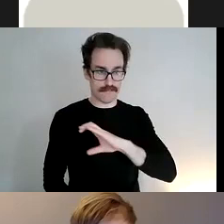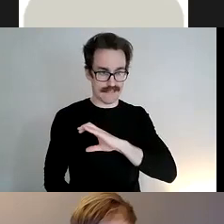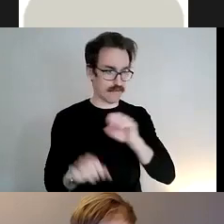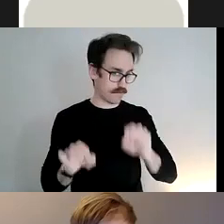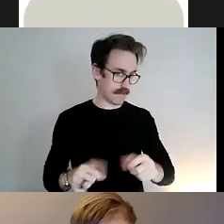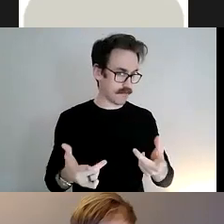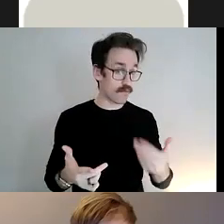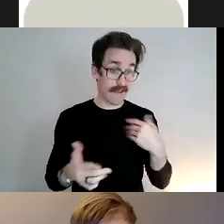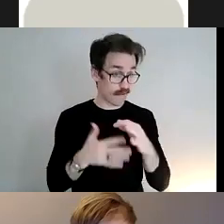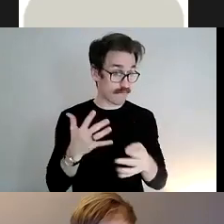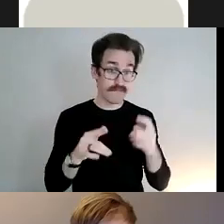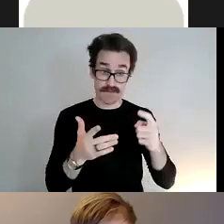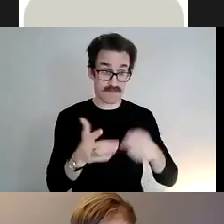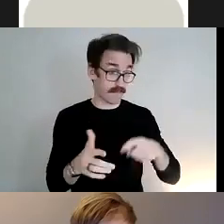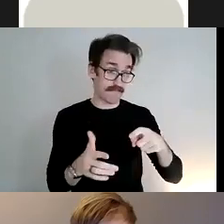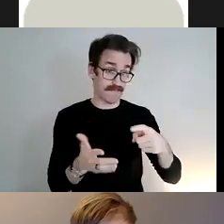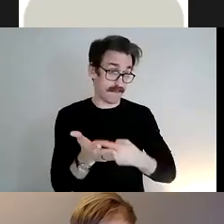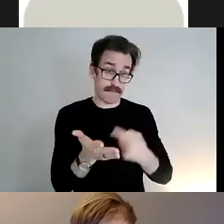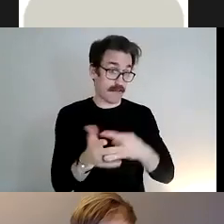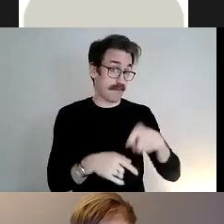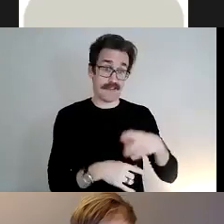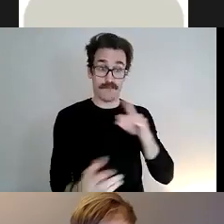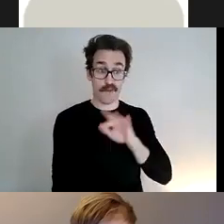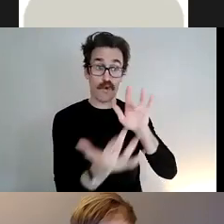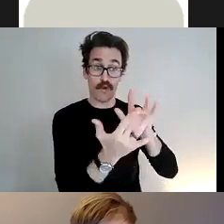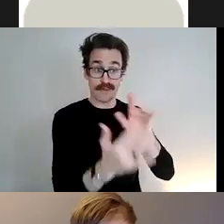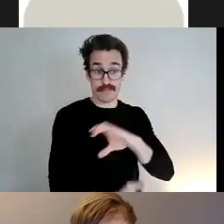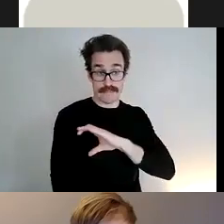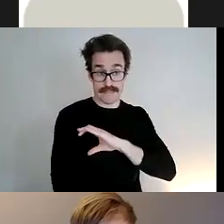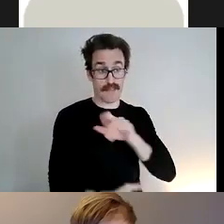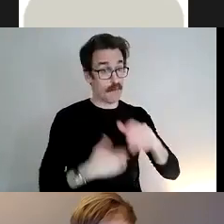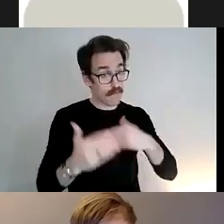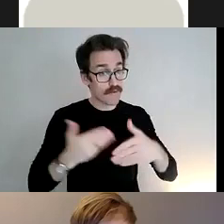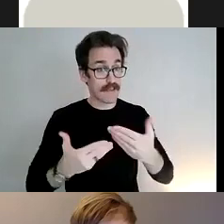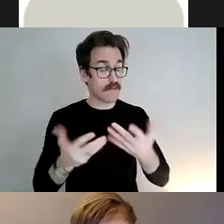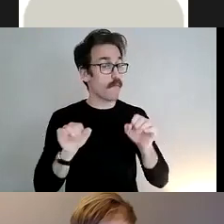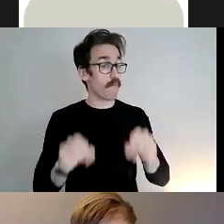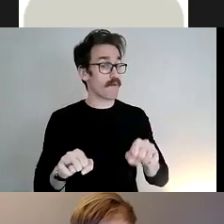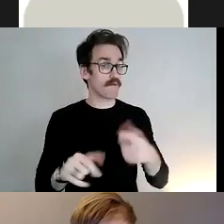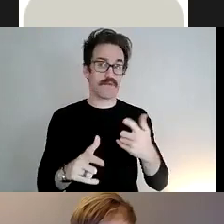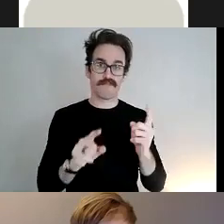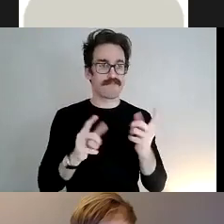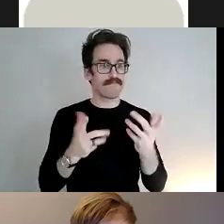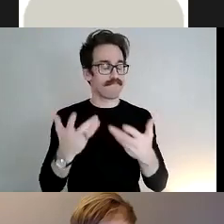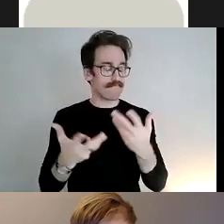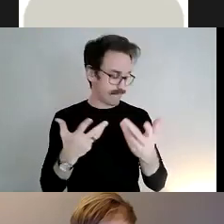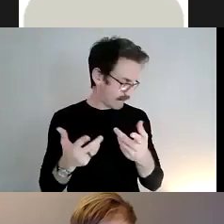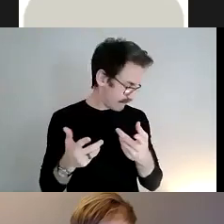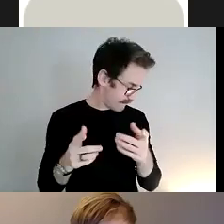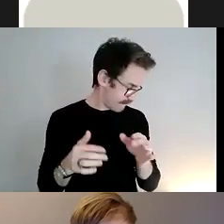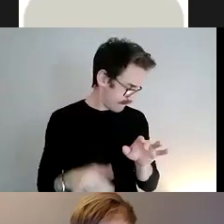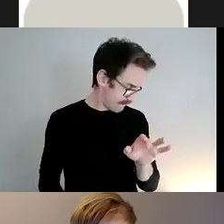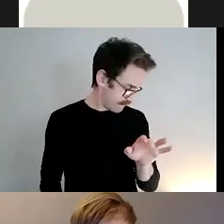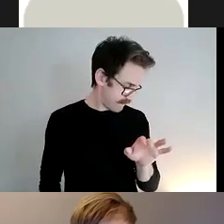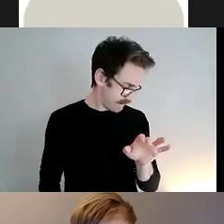option. And sometimes we do contact the police. And sometimes through that process, there can be, what's it called, when they restore the funds